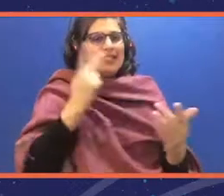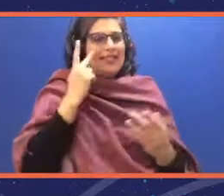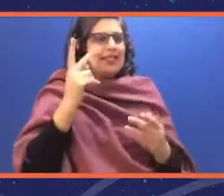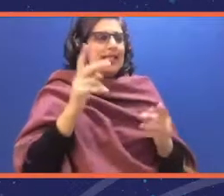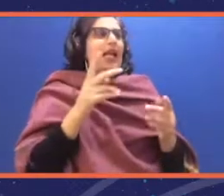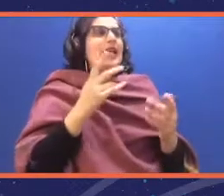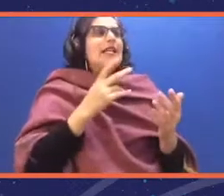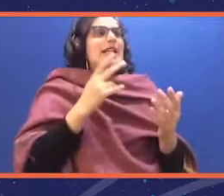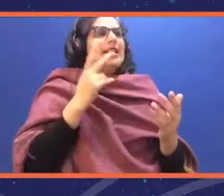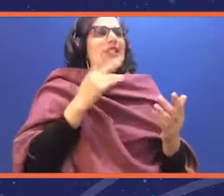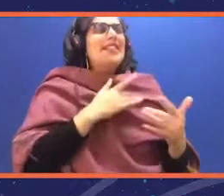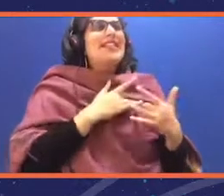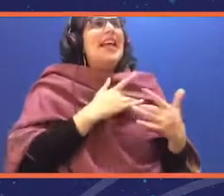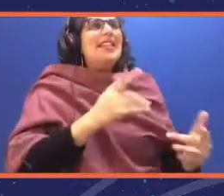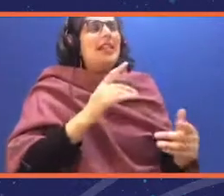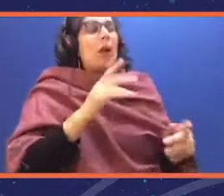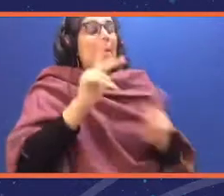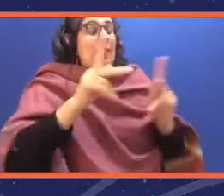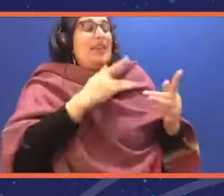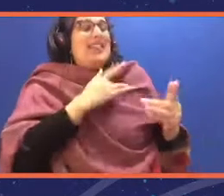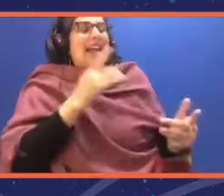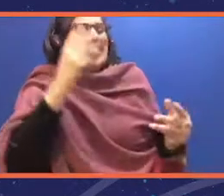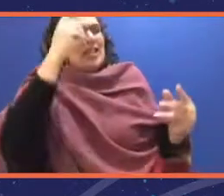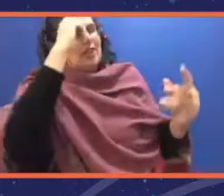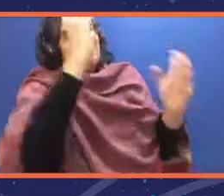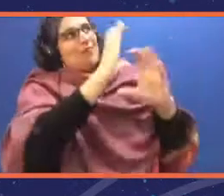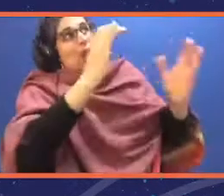more abstracted.